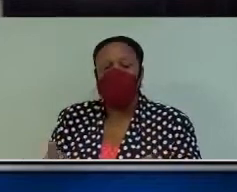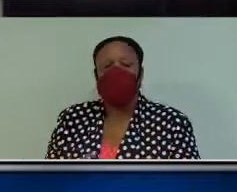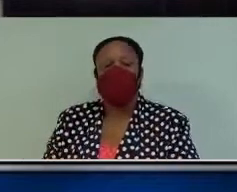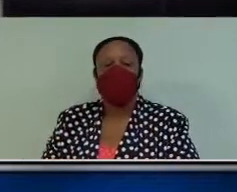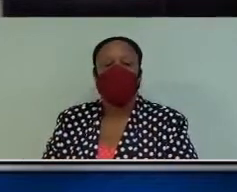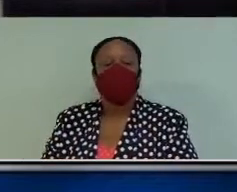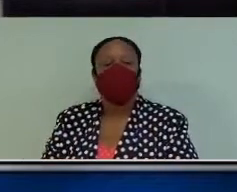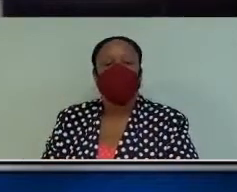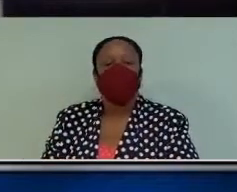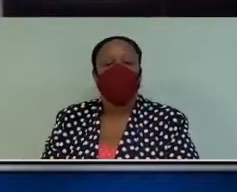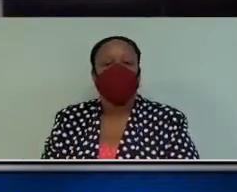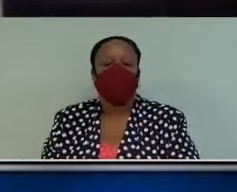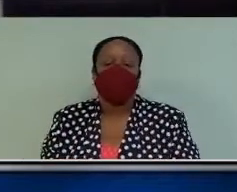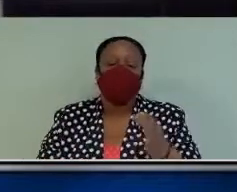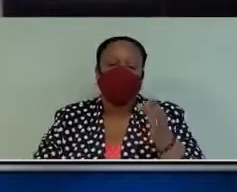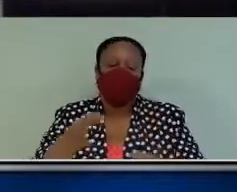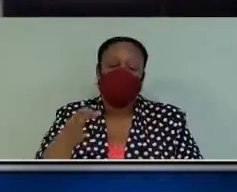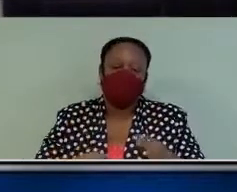the